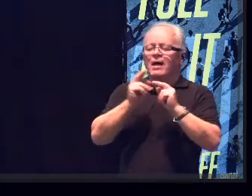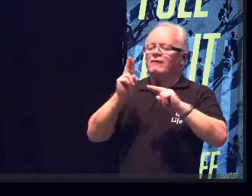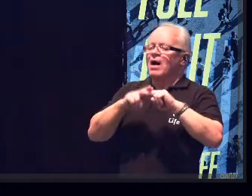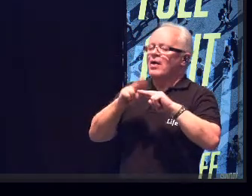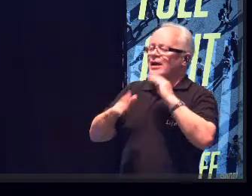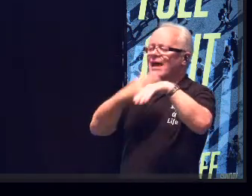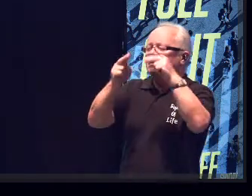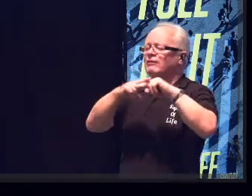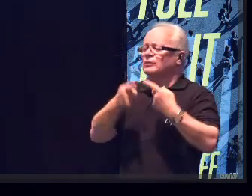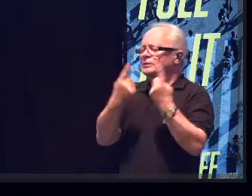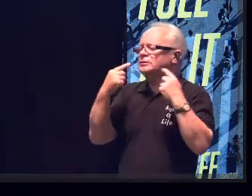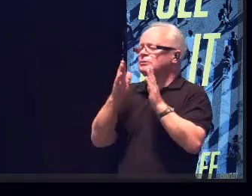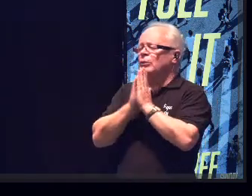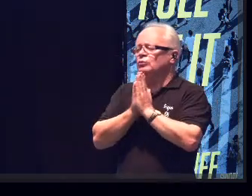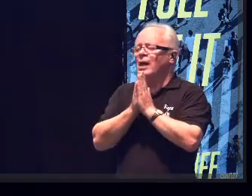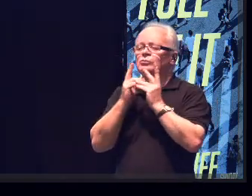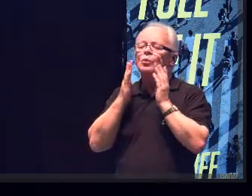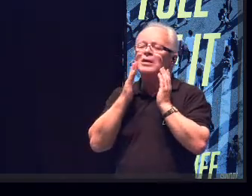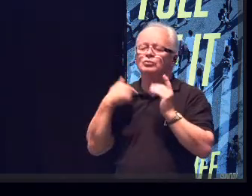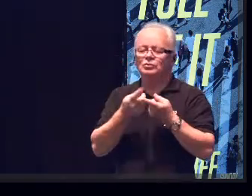morning, I pray that your Holy Spirit